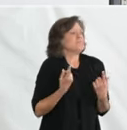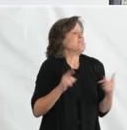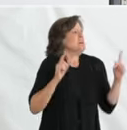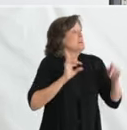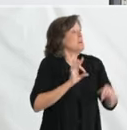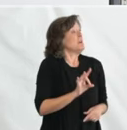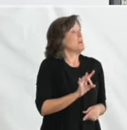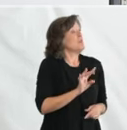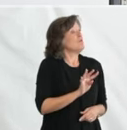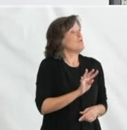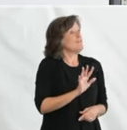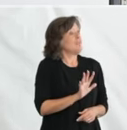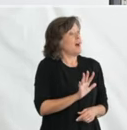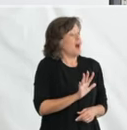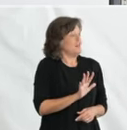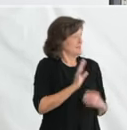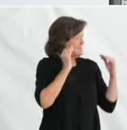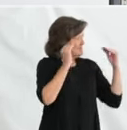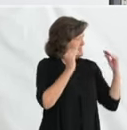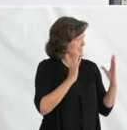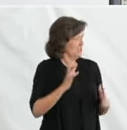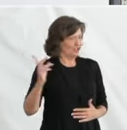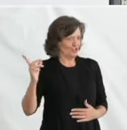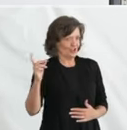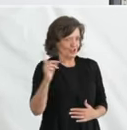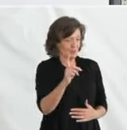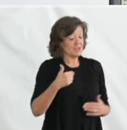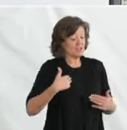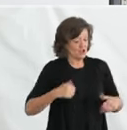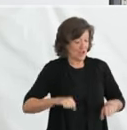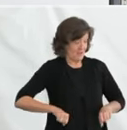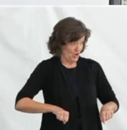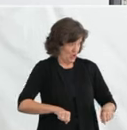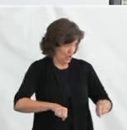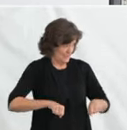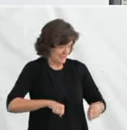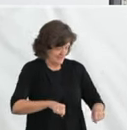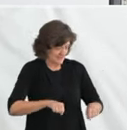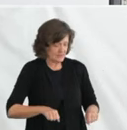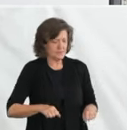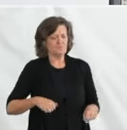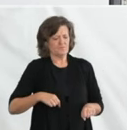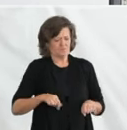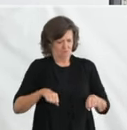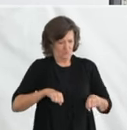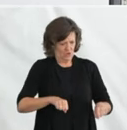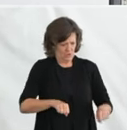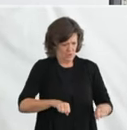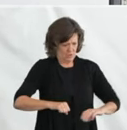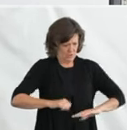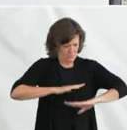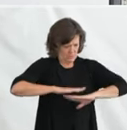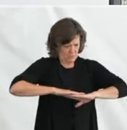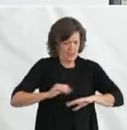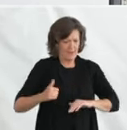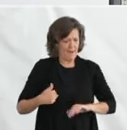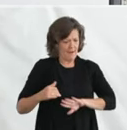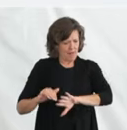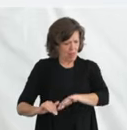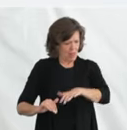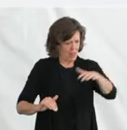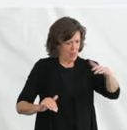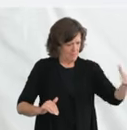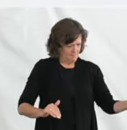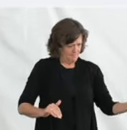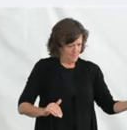opened up and Mrs. Baird came in. She was pushing a cart, and on top of the cart there was a lump, and on top of the lump there was a big piece of